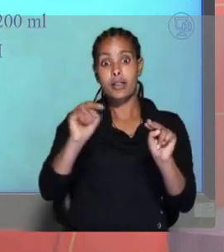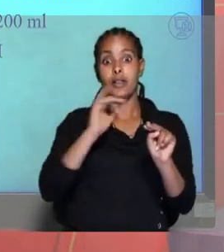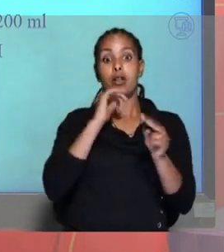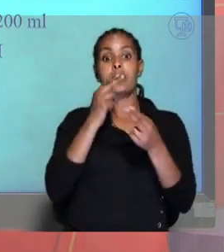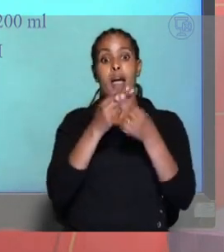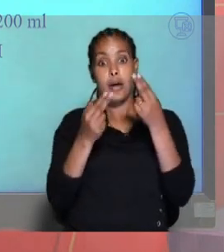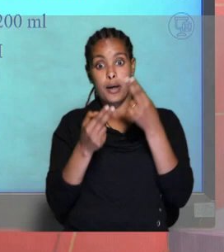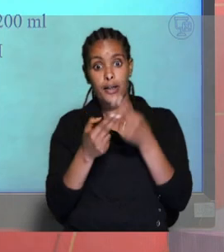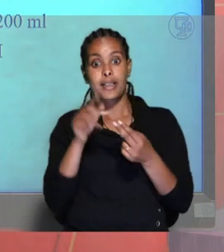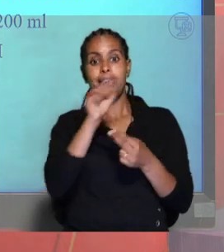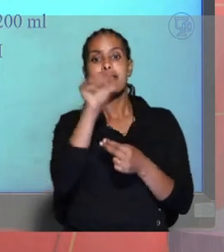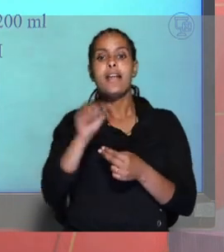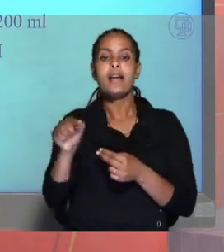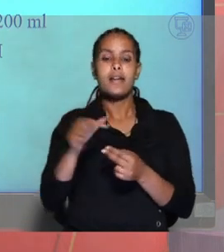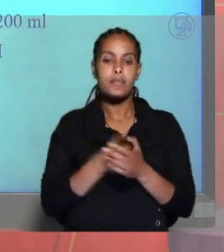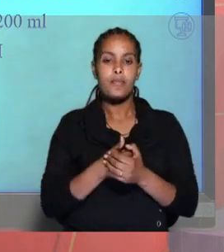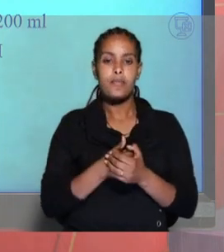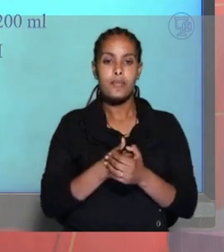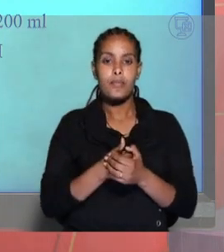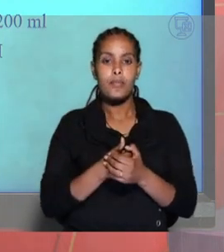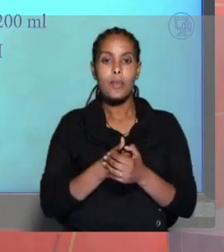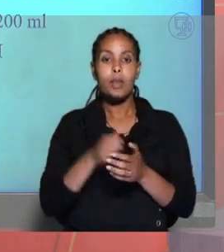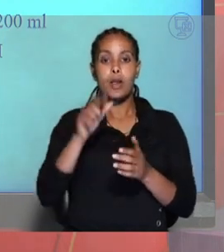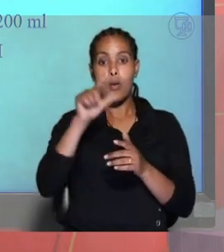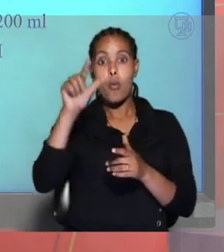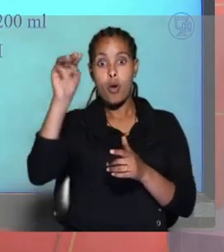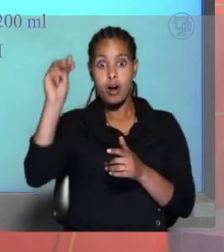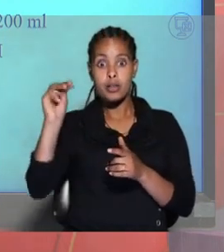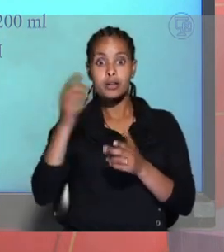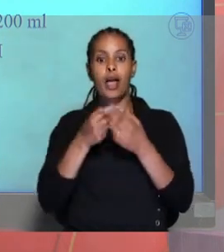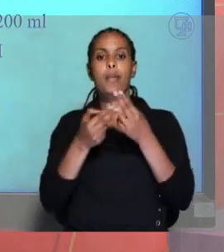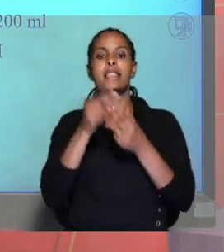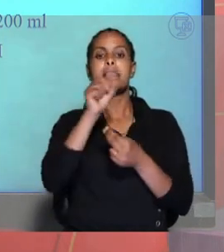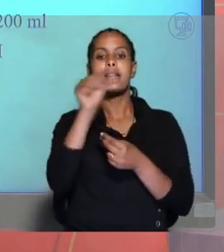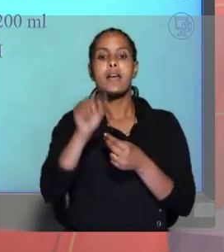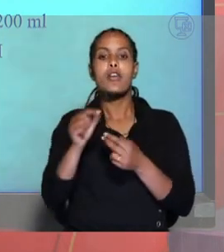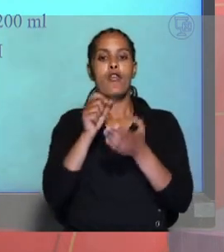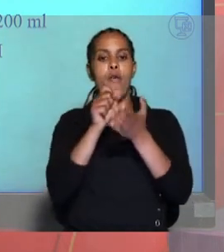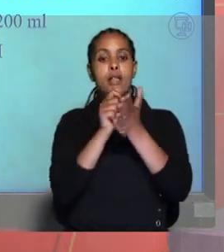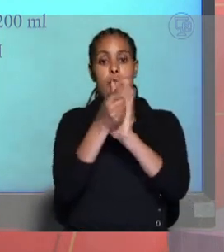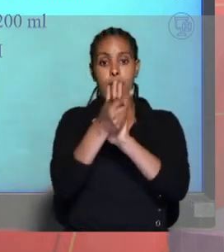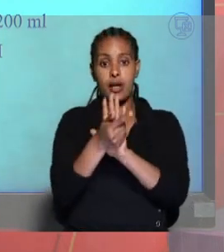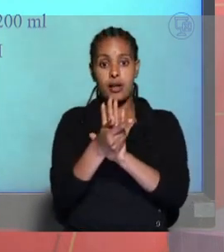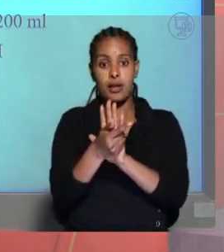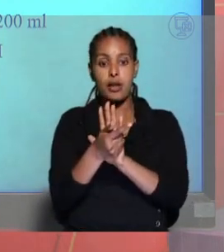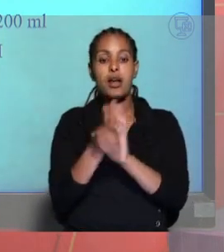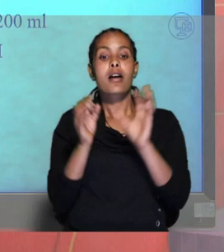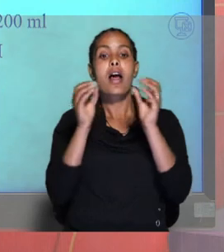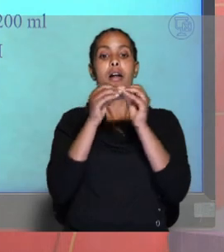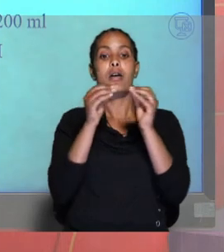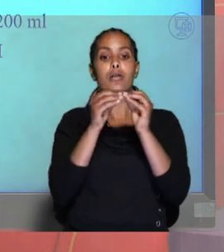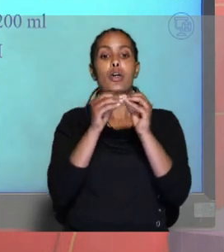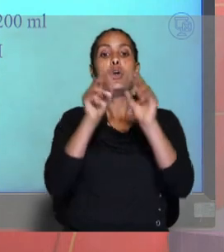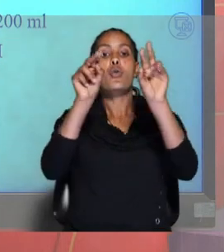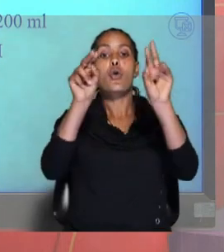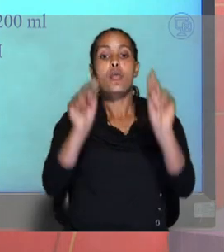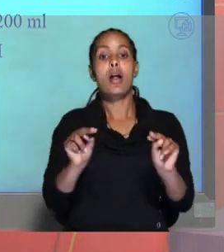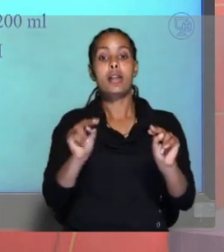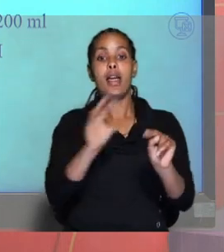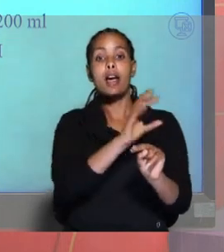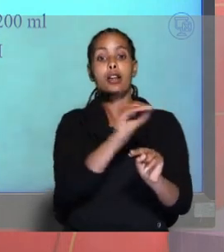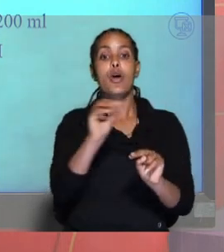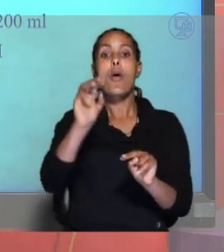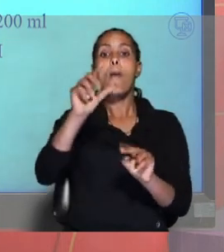molarity times Z. Molarity times Z. For example, calculate the normality